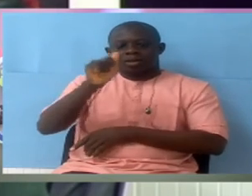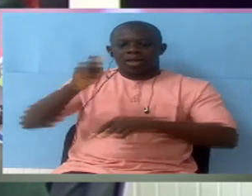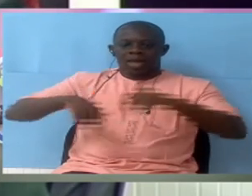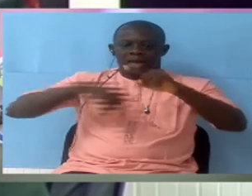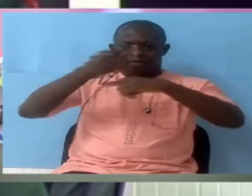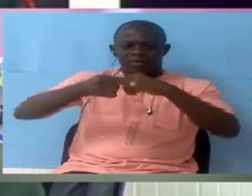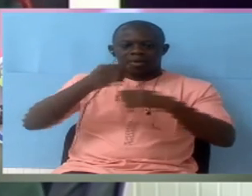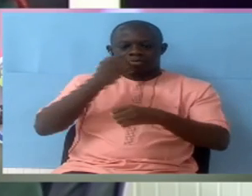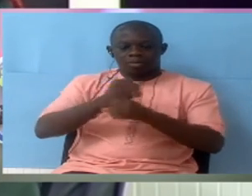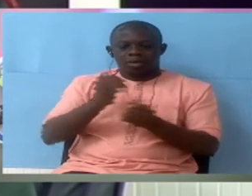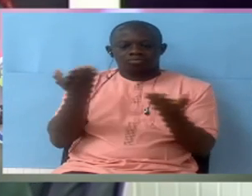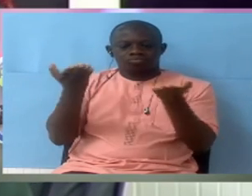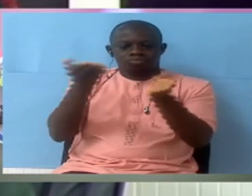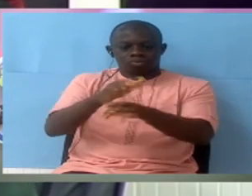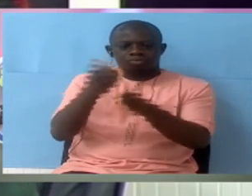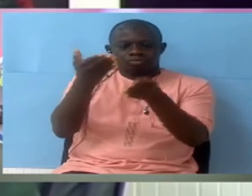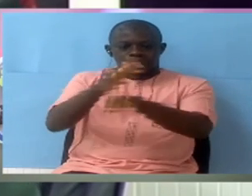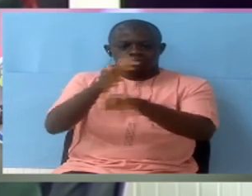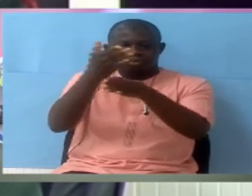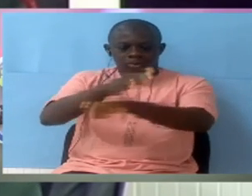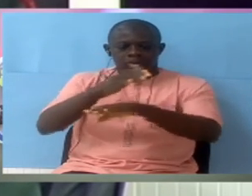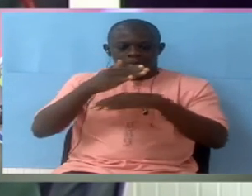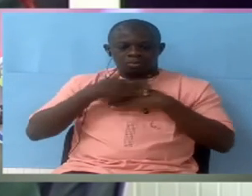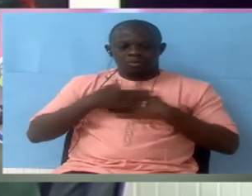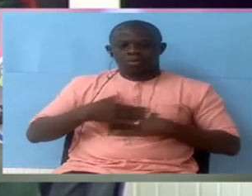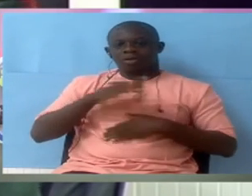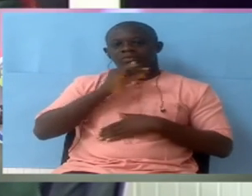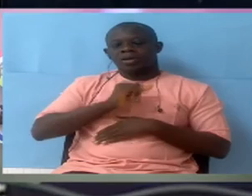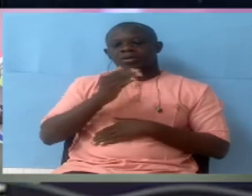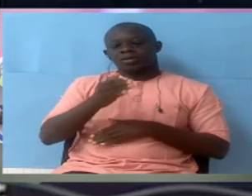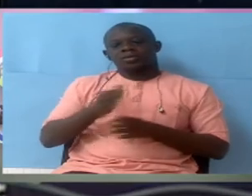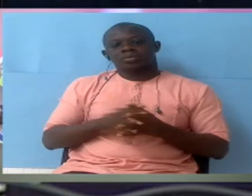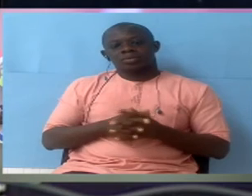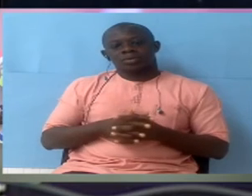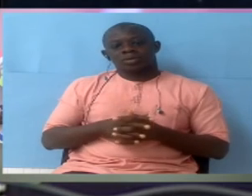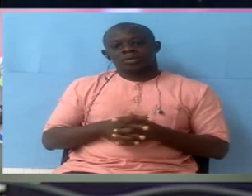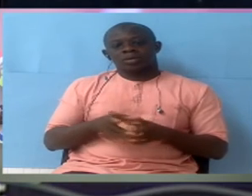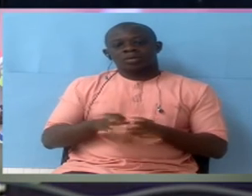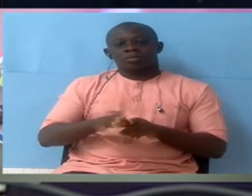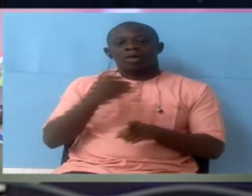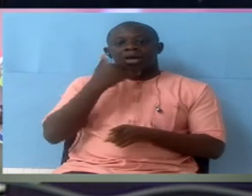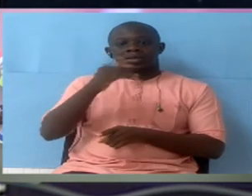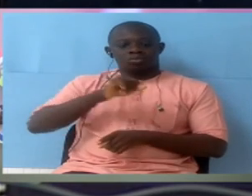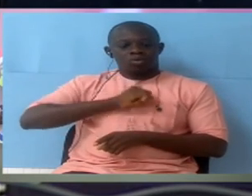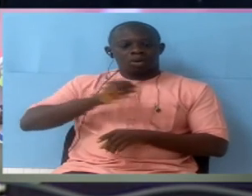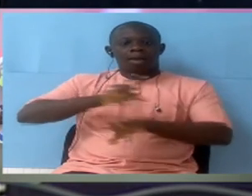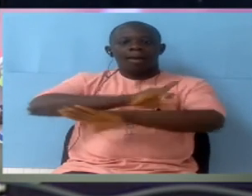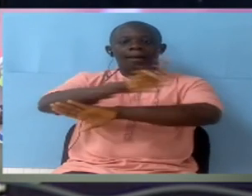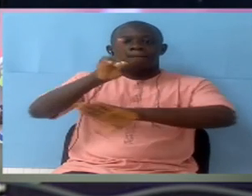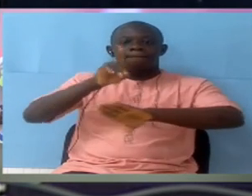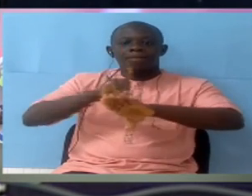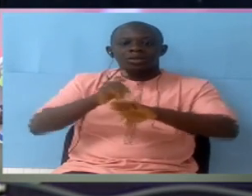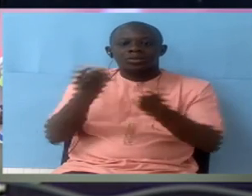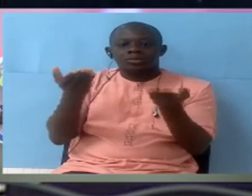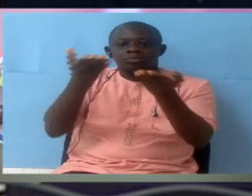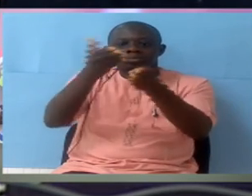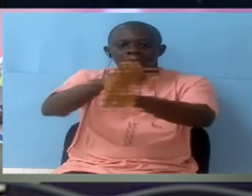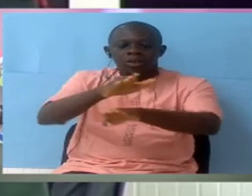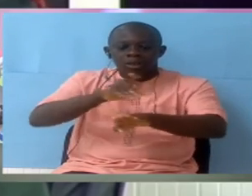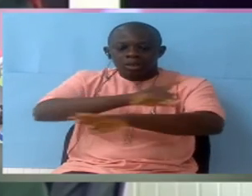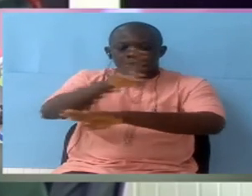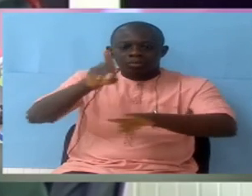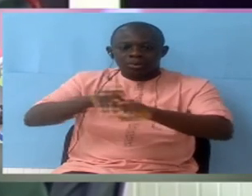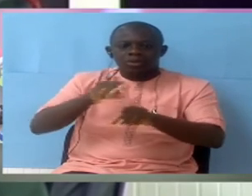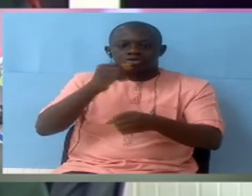he was buried. Gannaaw bi nañ ko suul. Was his graveyard marked? Bamelam bi ndax def nañ